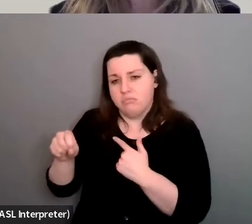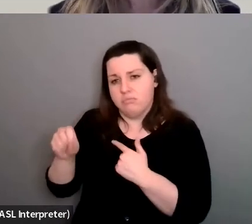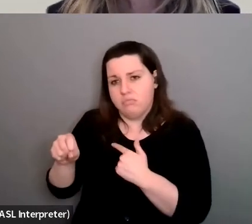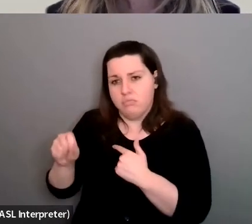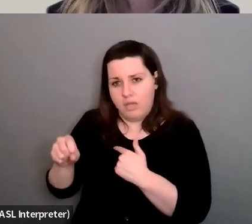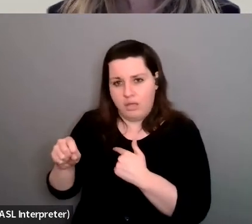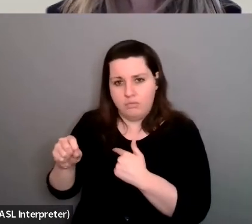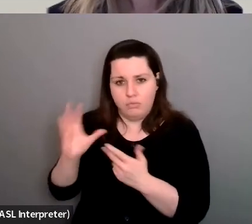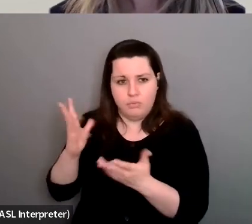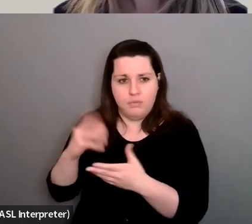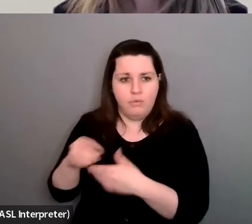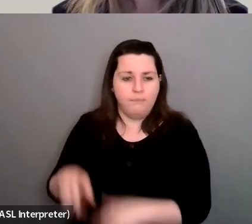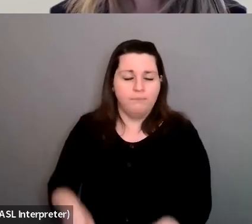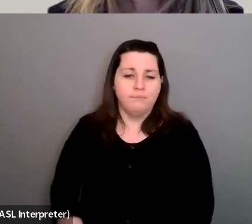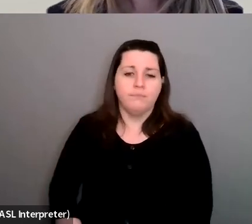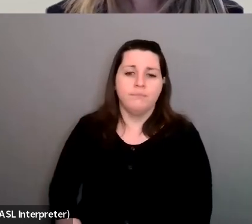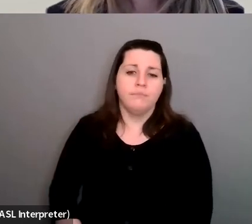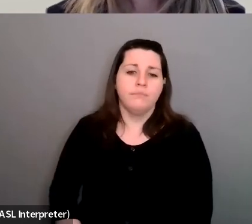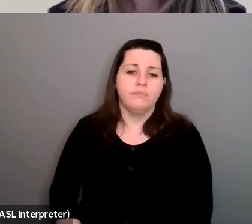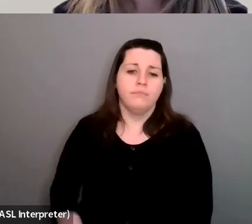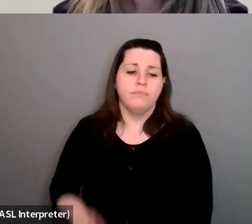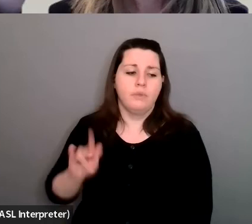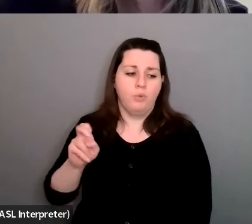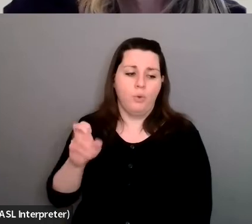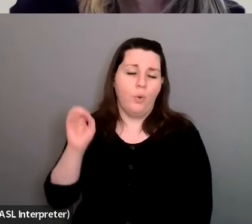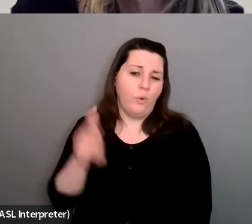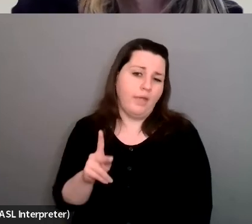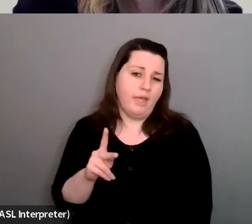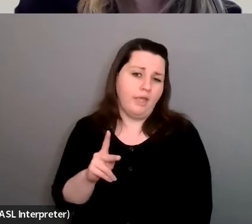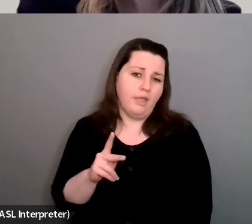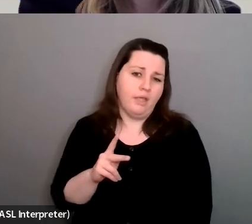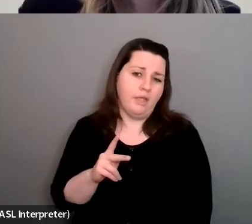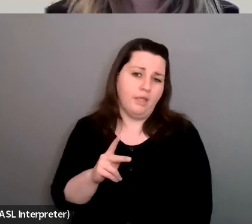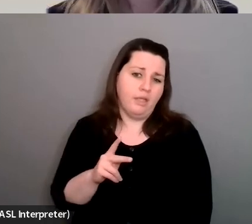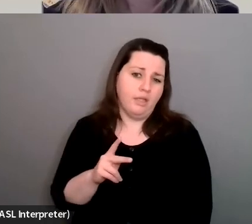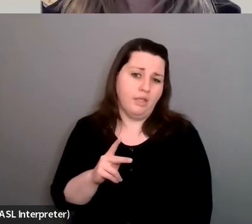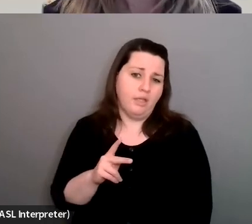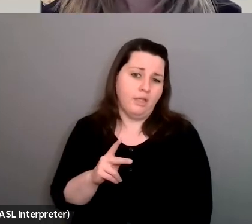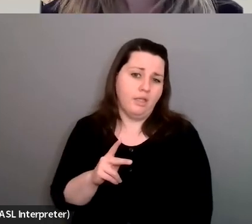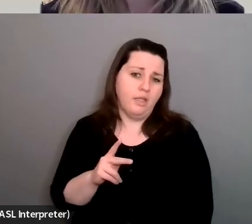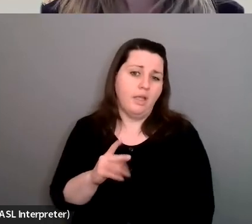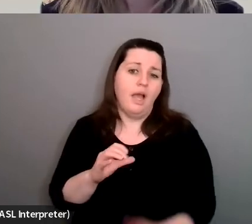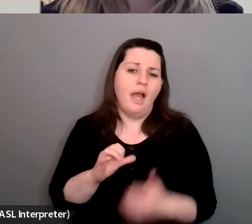play. Okay. How does one claim the tax deduction? Does